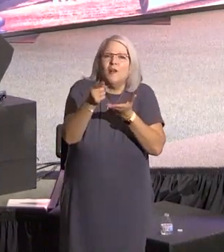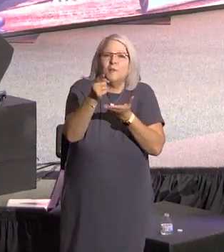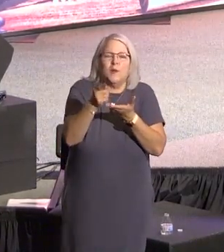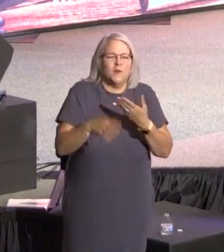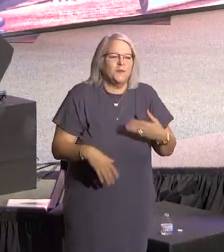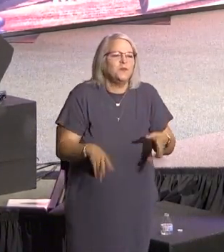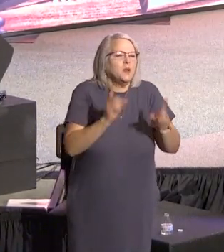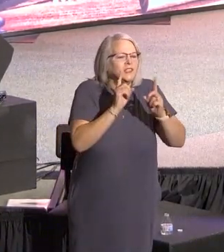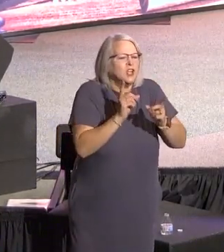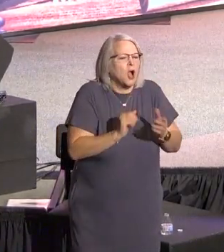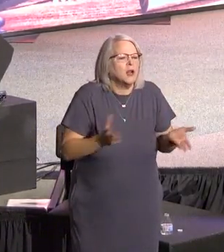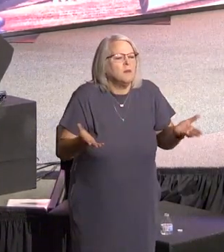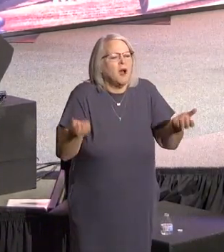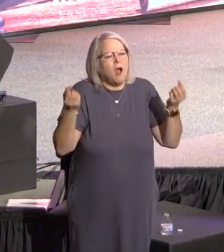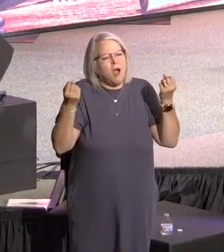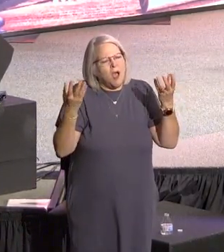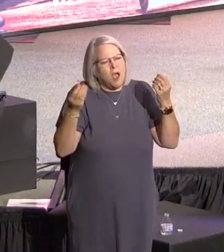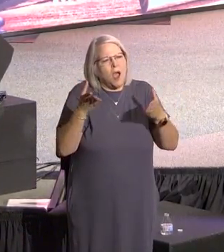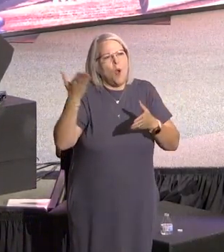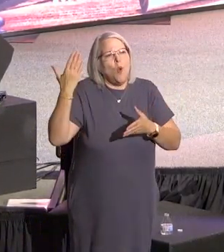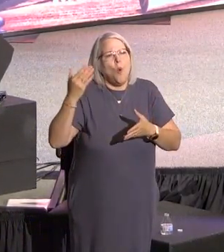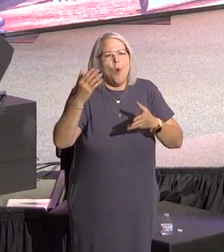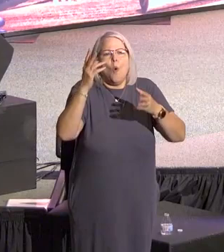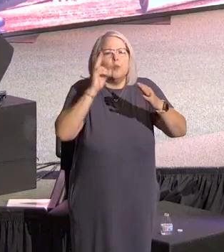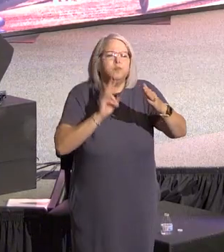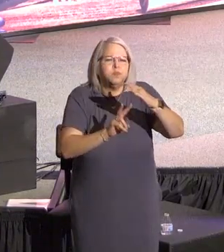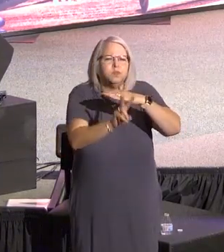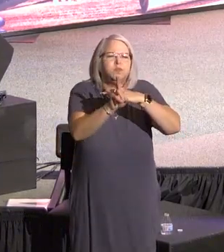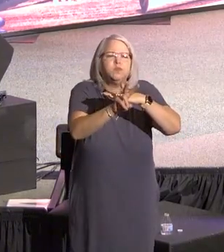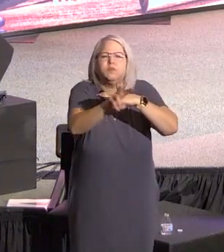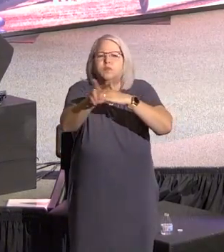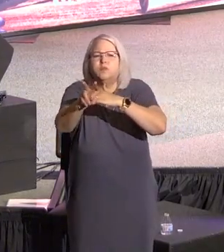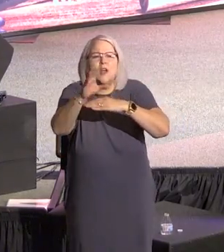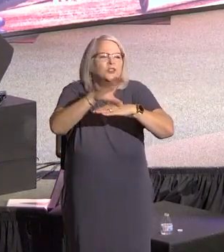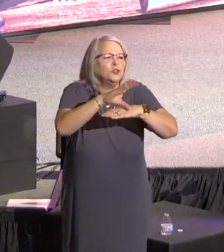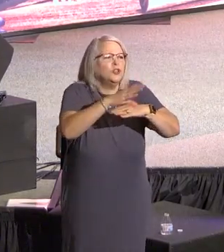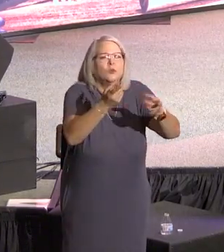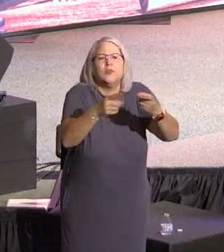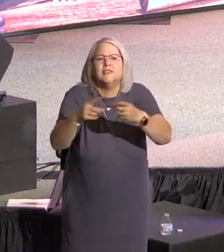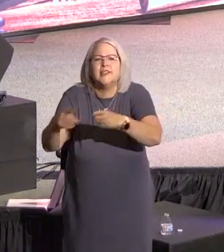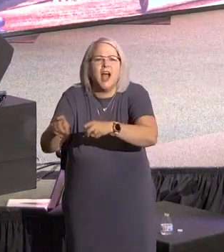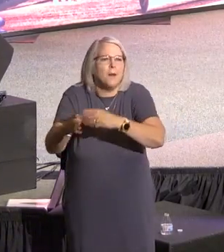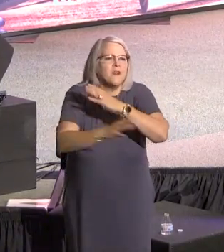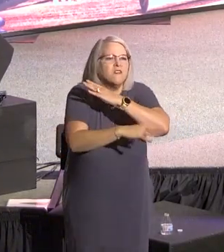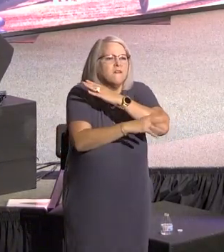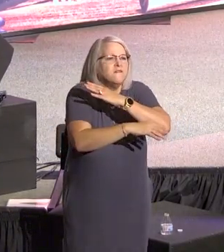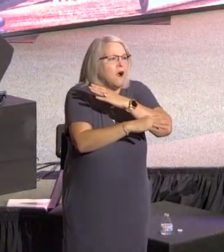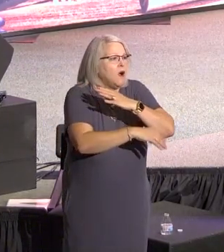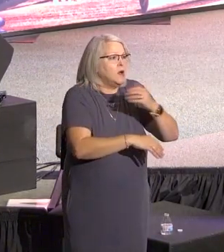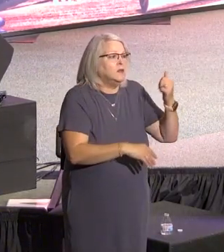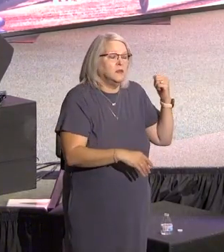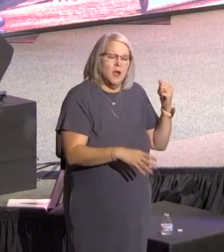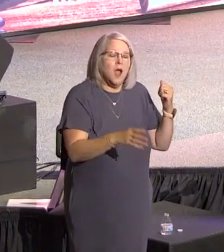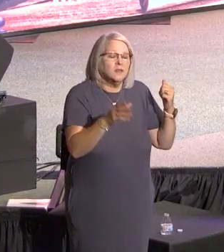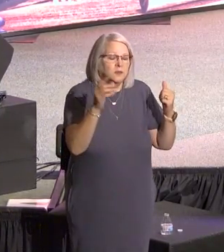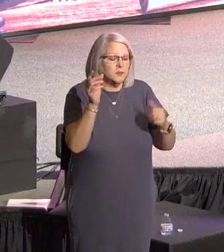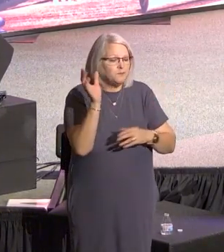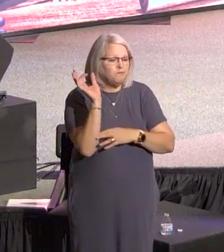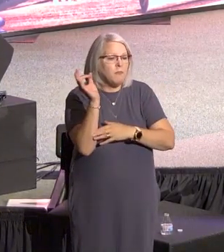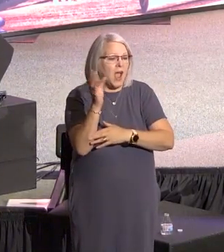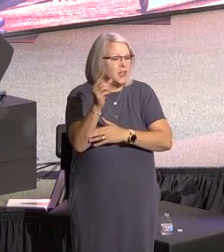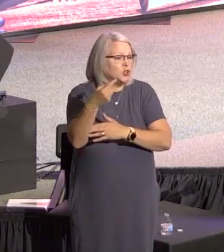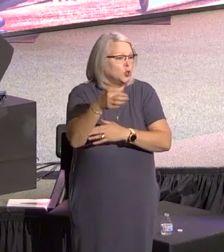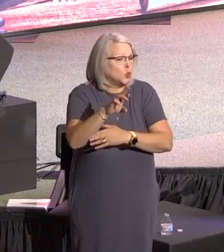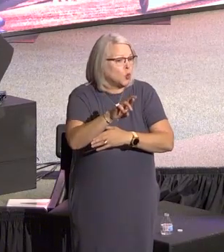going to be talking a lot in the weeks to come about our vision as a church and the things that are happening this fall. Pastor Greg was talking about some of that this morning on the